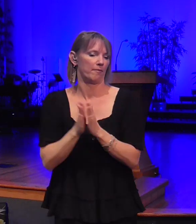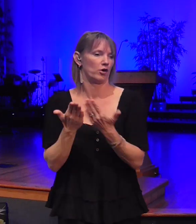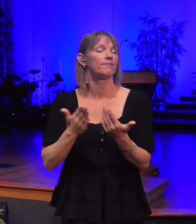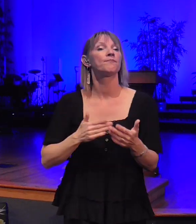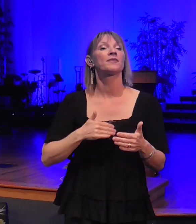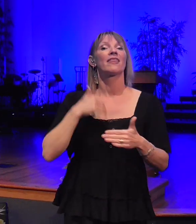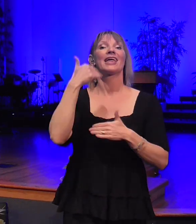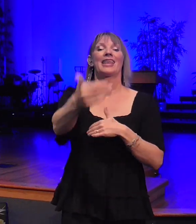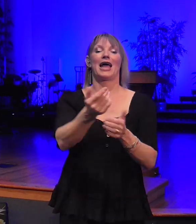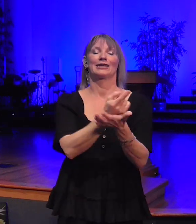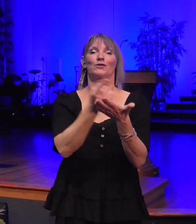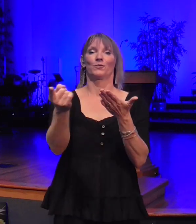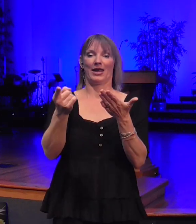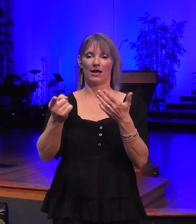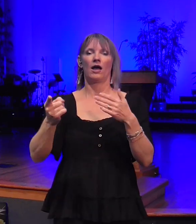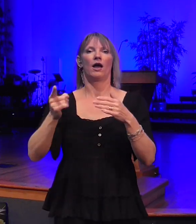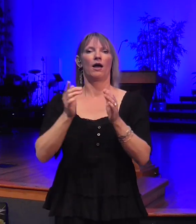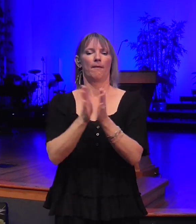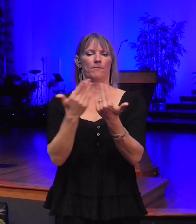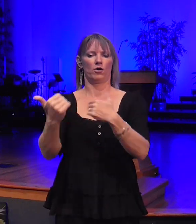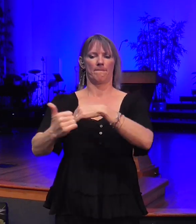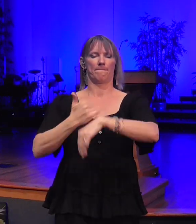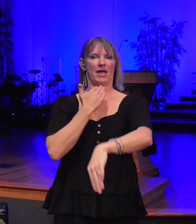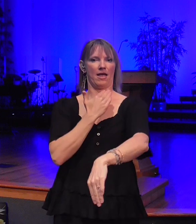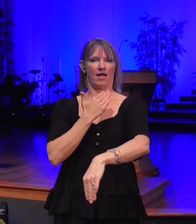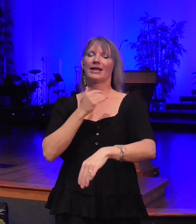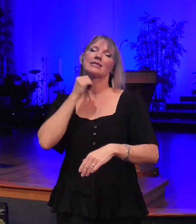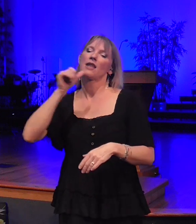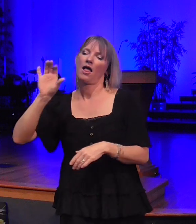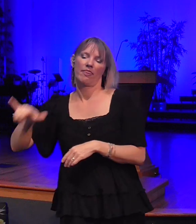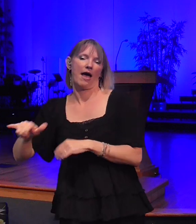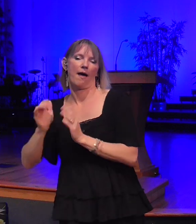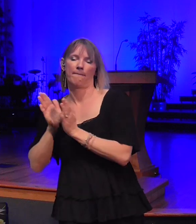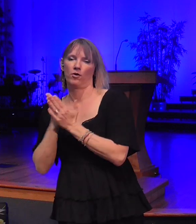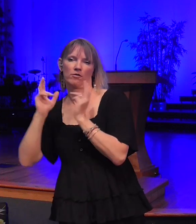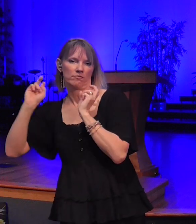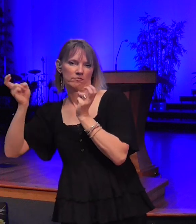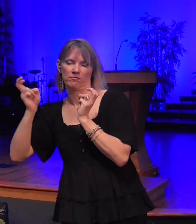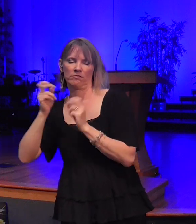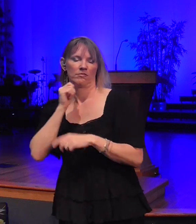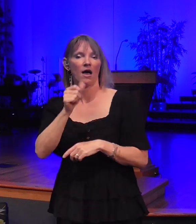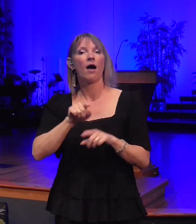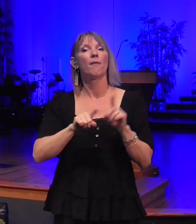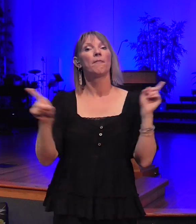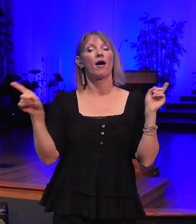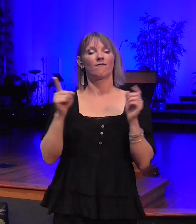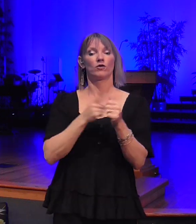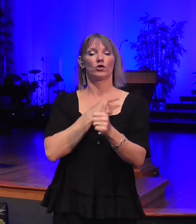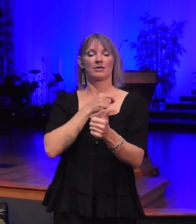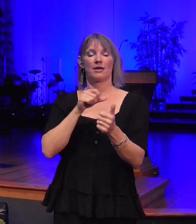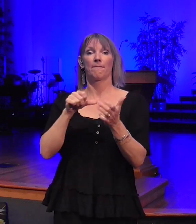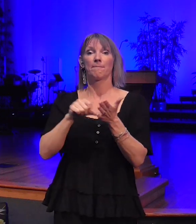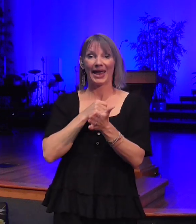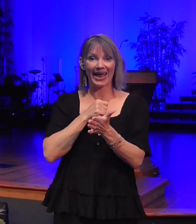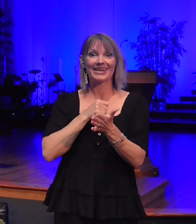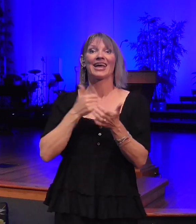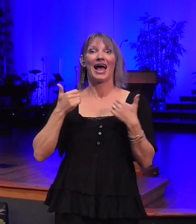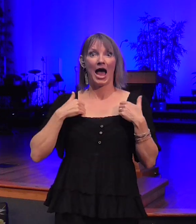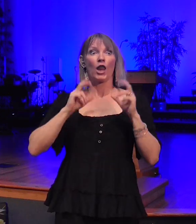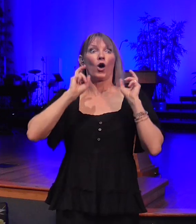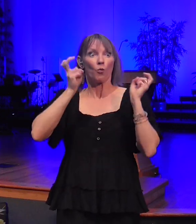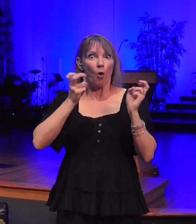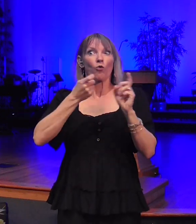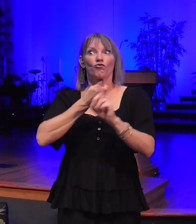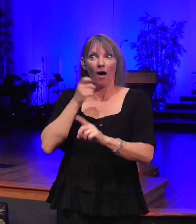book in the mail from a friend, and it's not The Unbearable Lightness of Being by Milan Kundera, but on the very first page is a quote from The Unbearable Lightness of Being